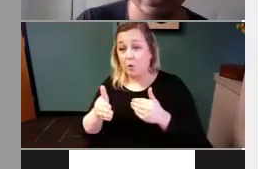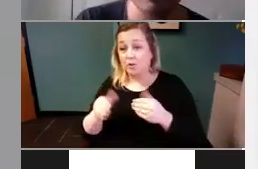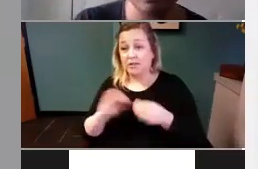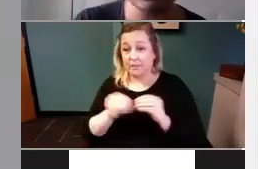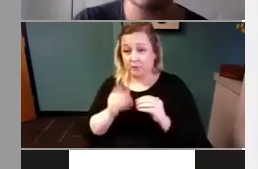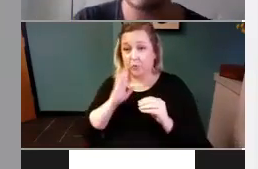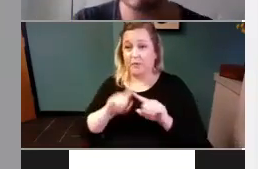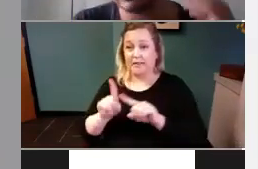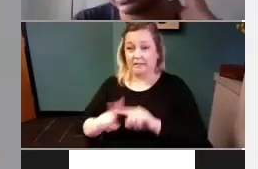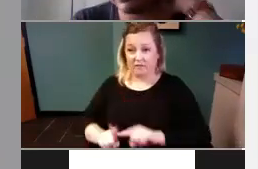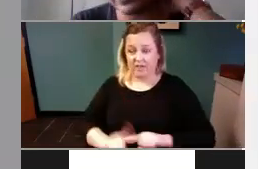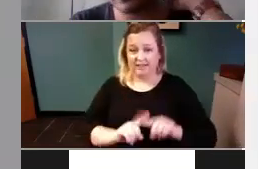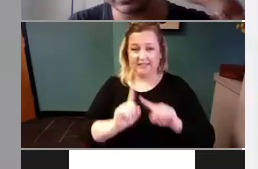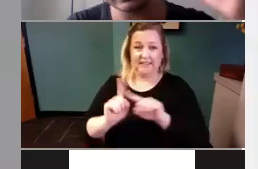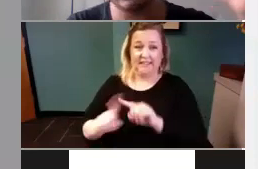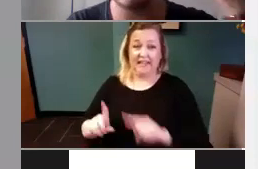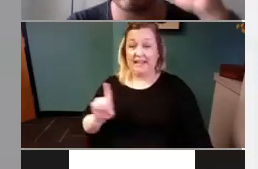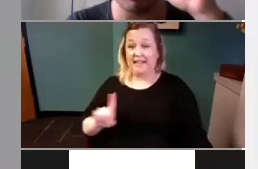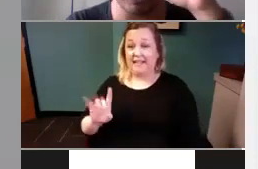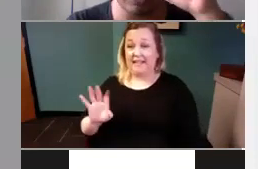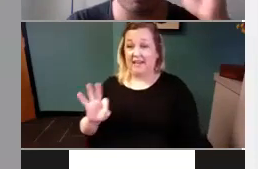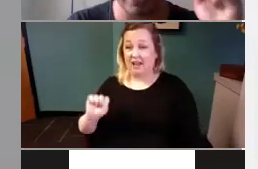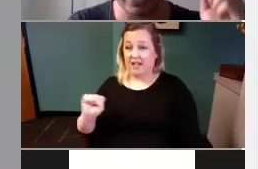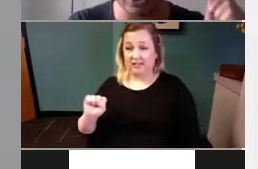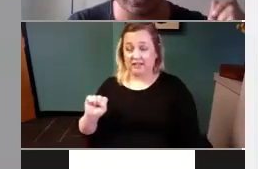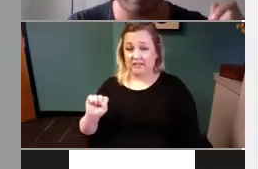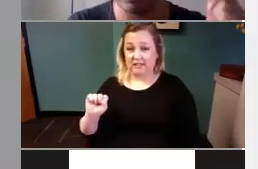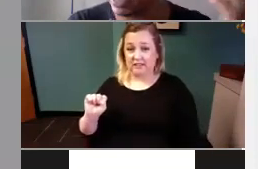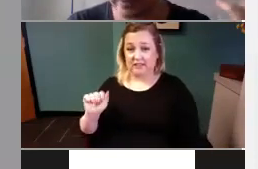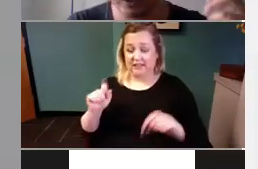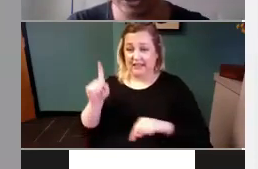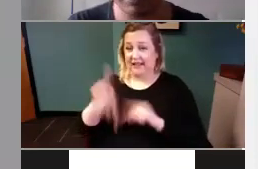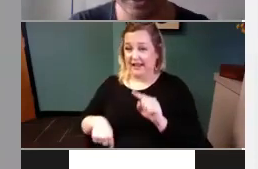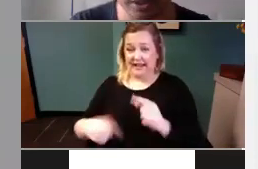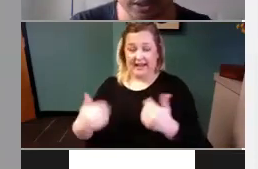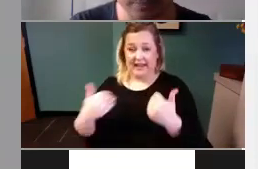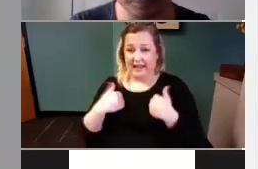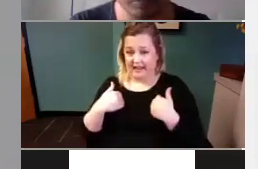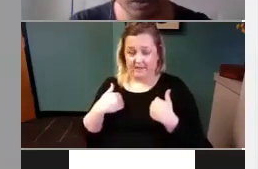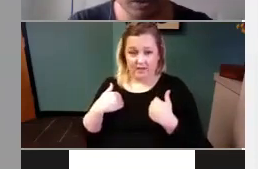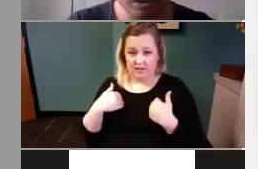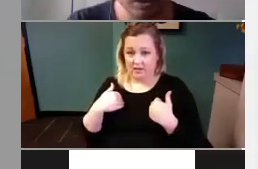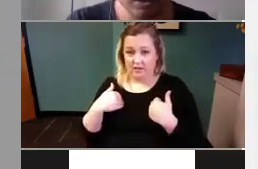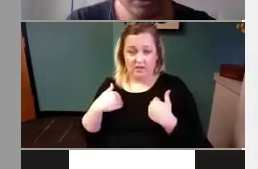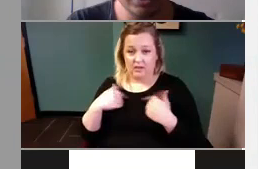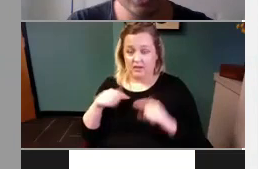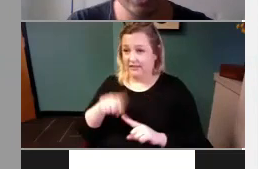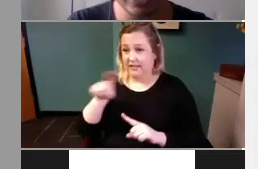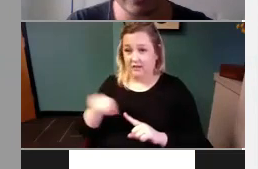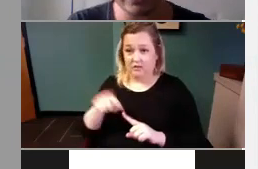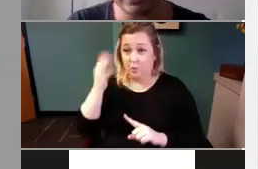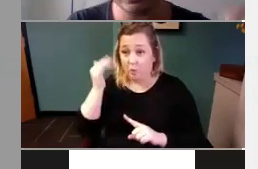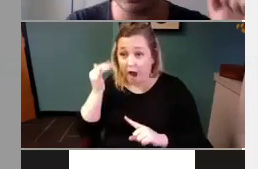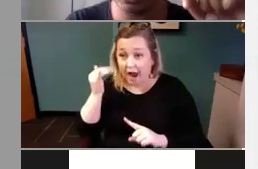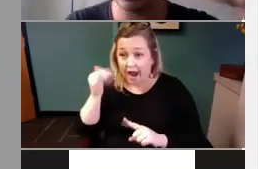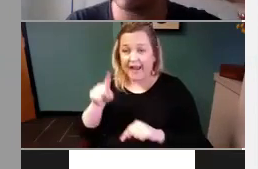have a cycle because of DFS forest cannot have a particular back edge, as we talked about it earlier. So